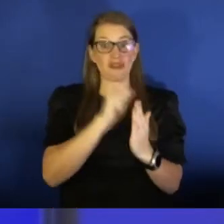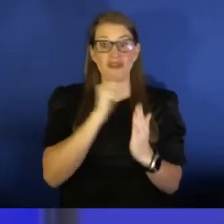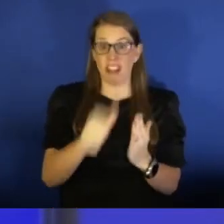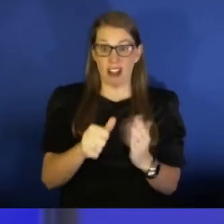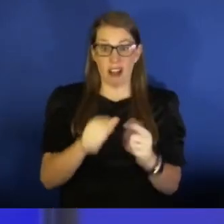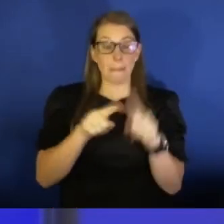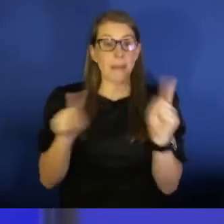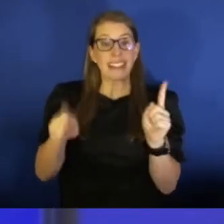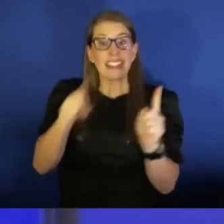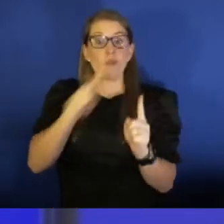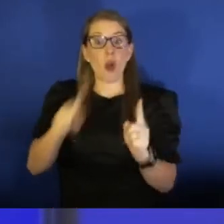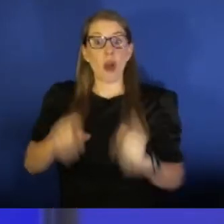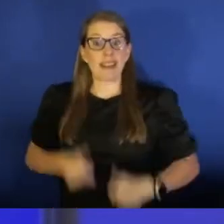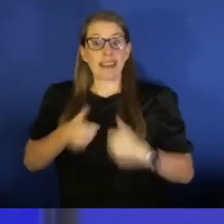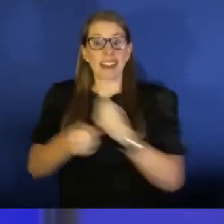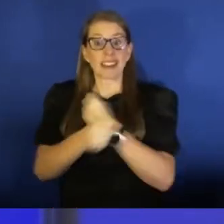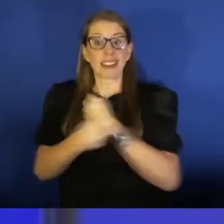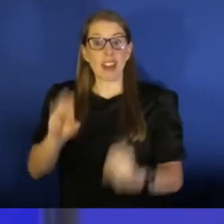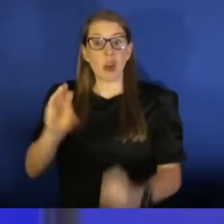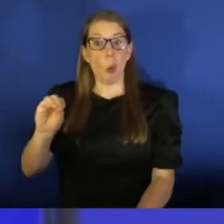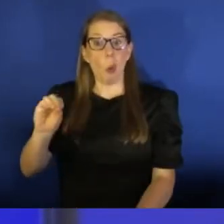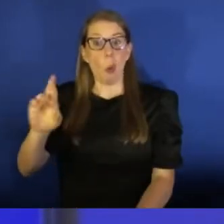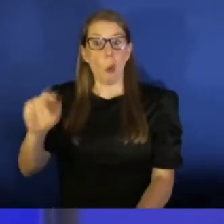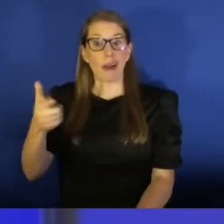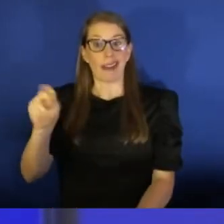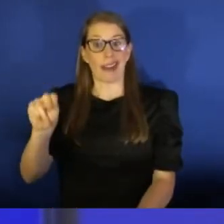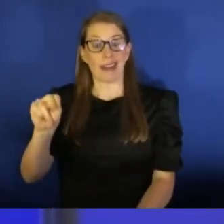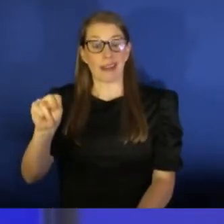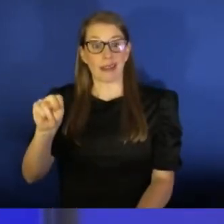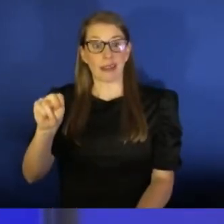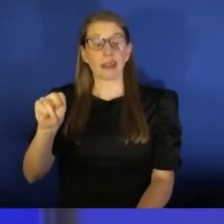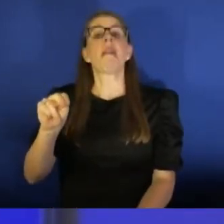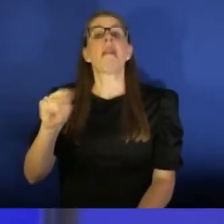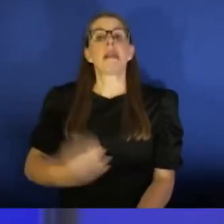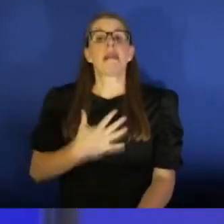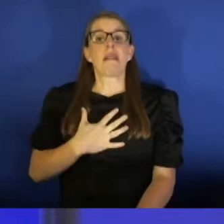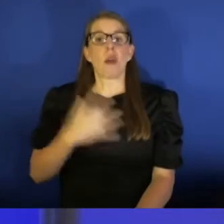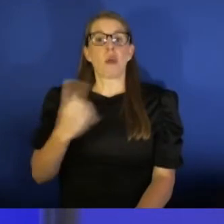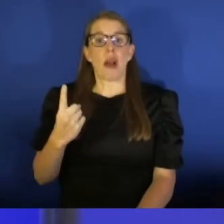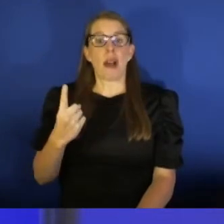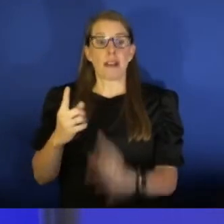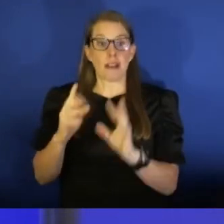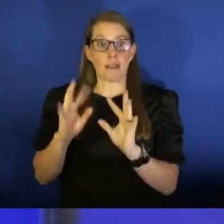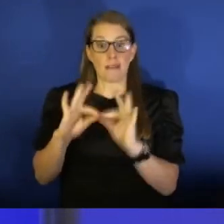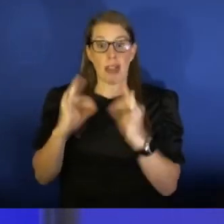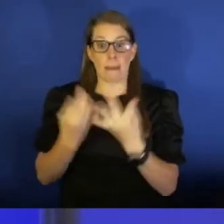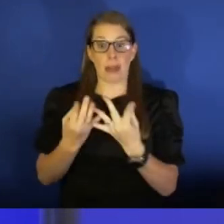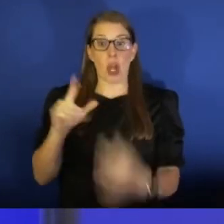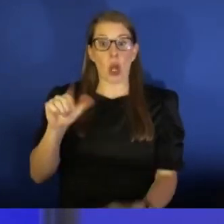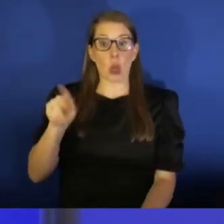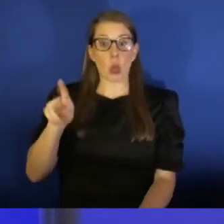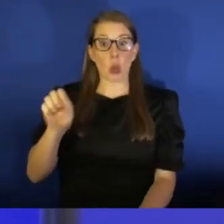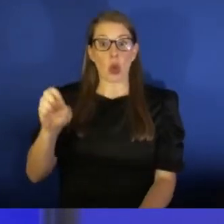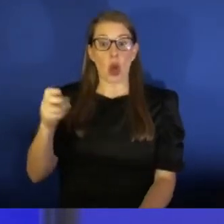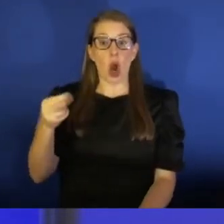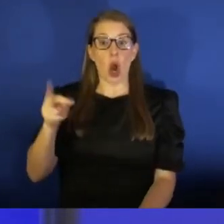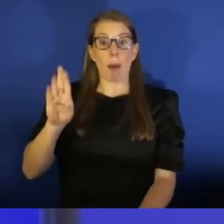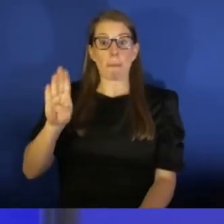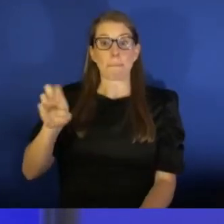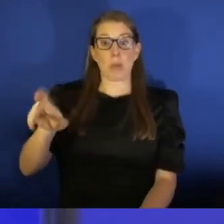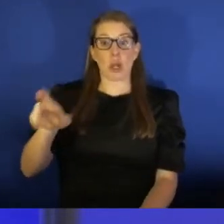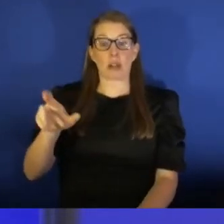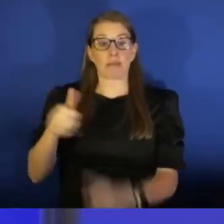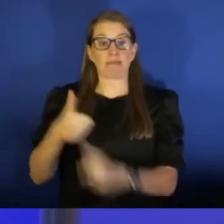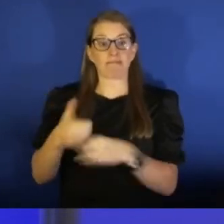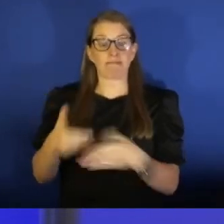a life-saving organ that inspired one family to help others like them. Luke Harbur was just an infant back in the 90s when doctors said he needed